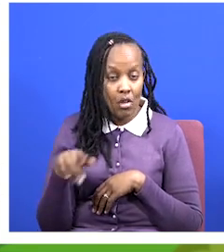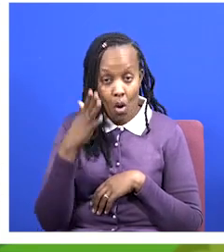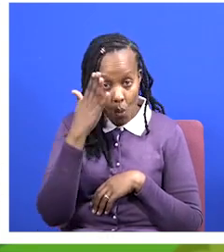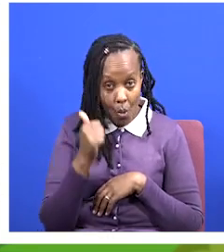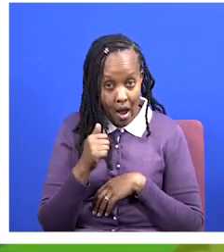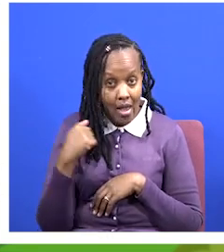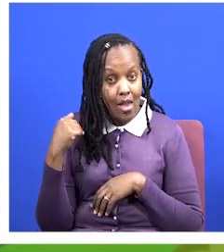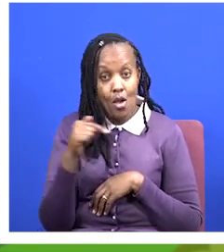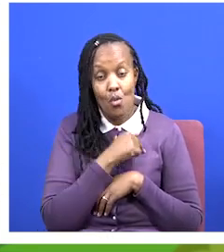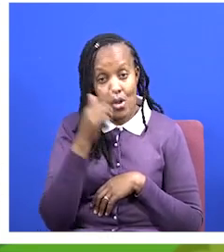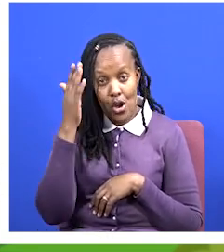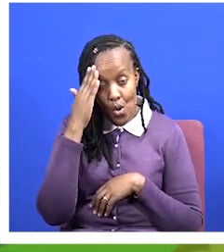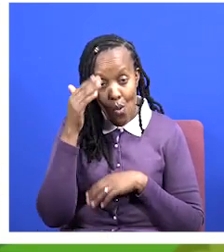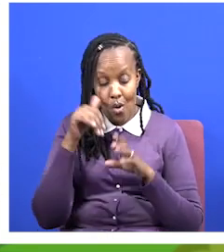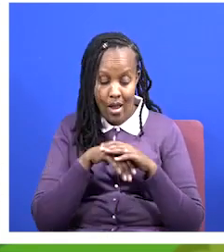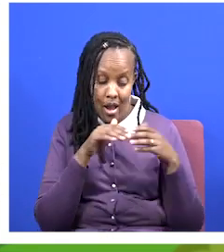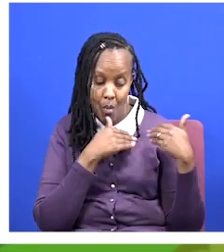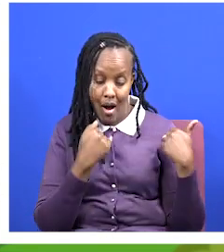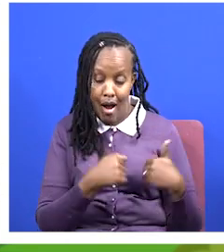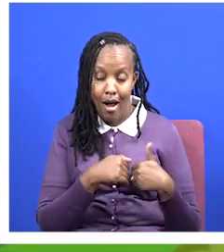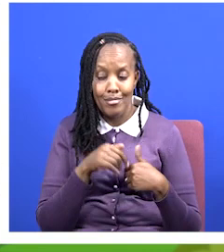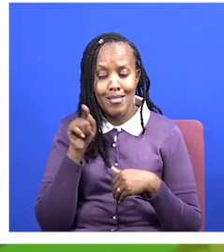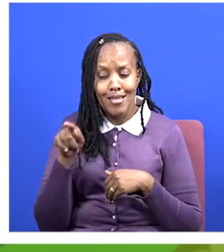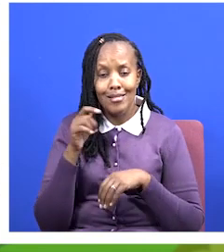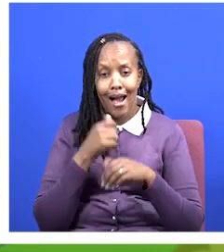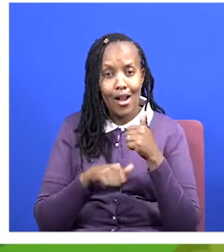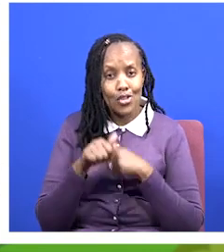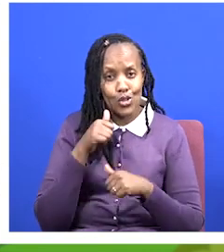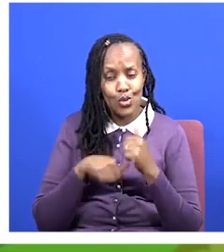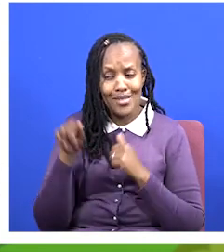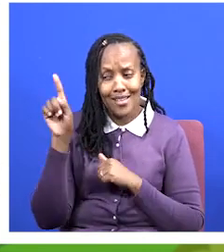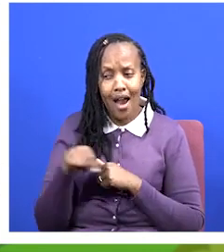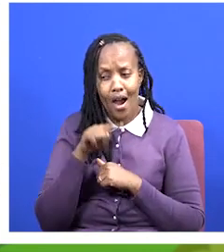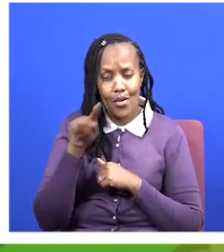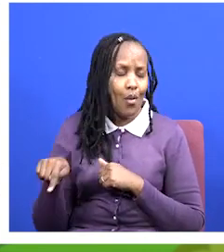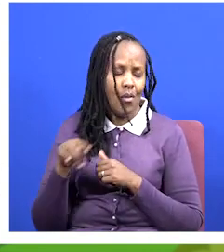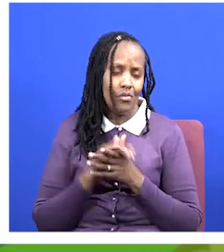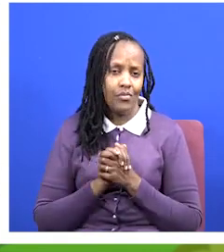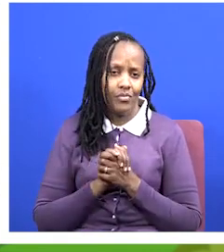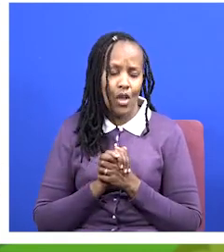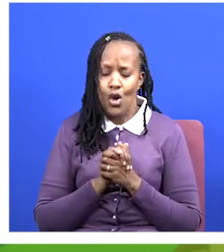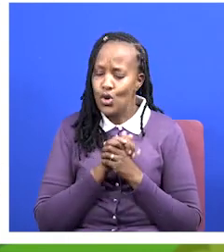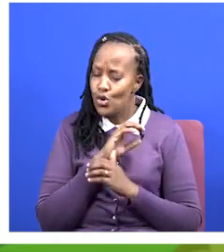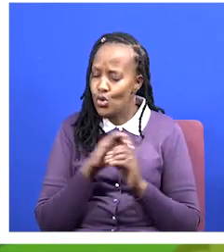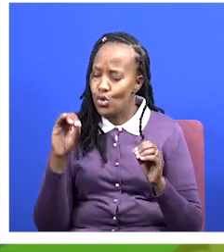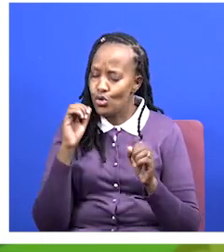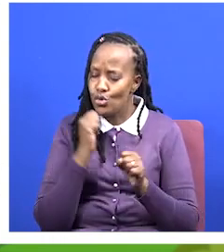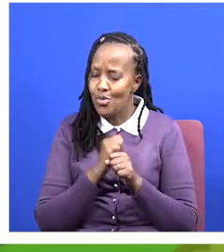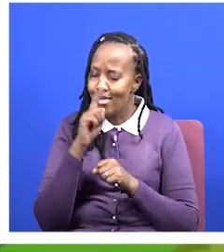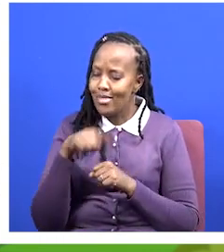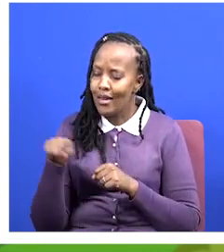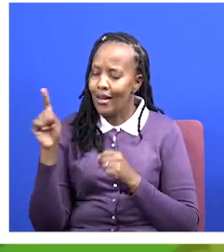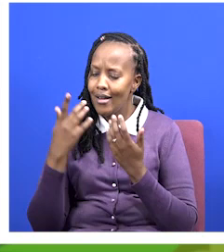because we know in our heart that these actions are wrong. They are not doing the right